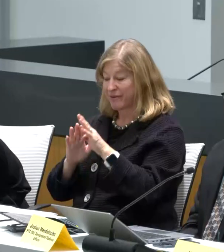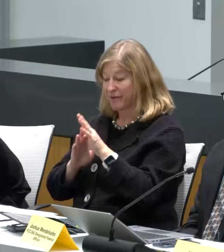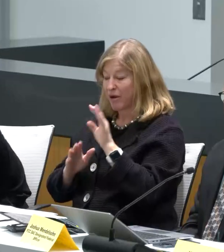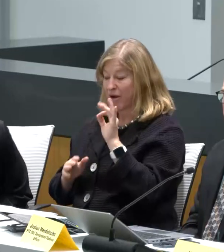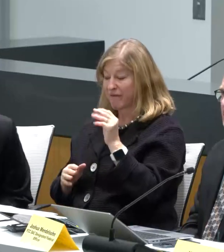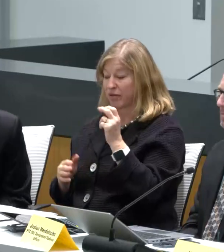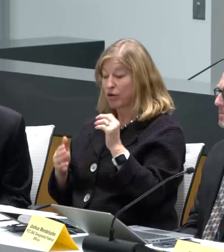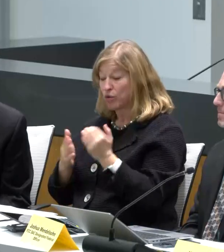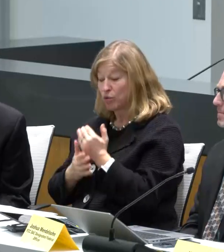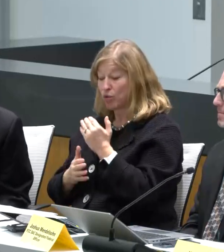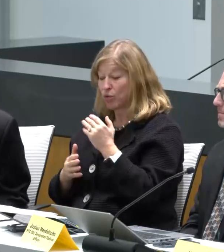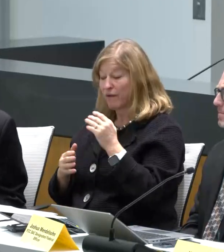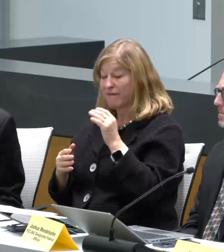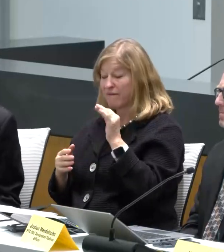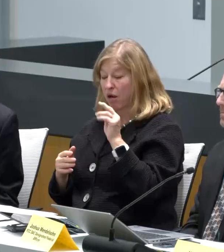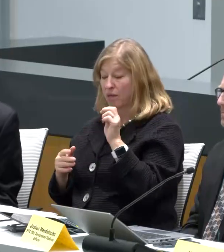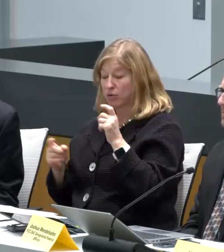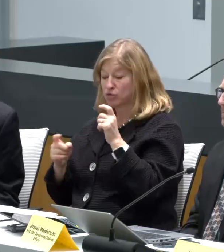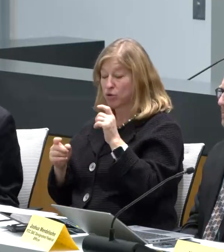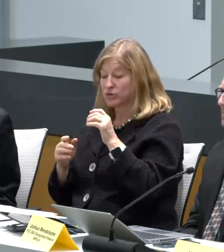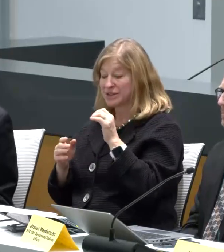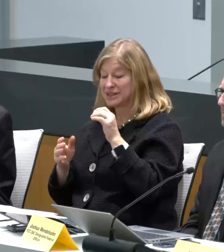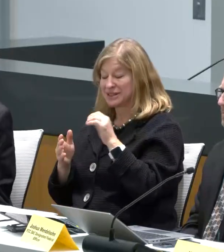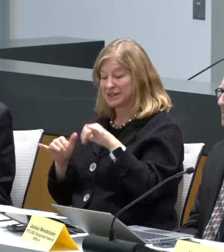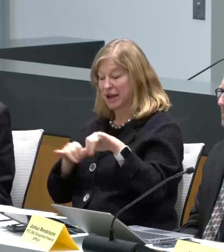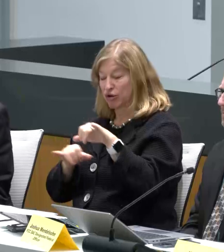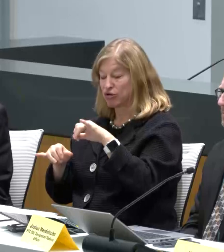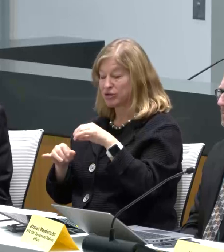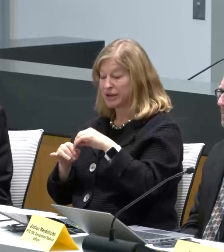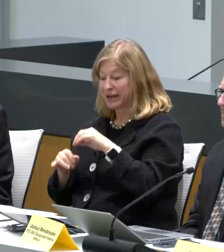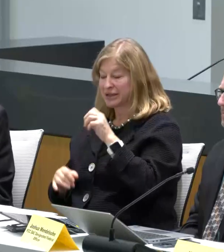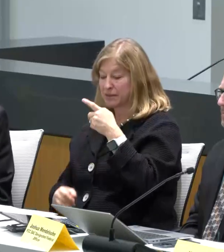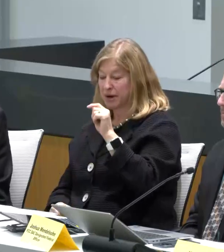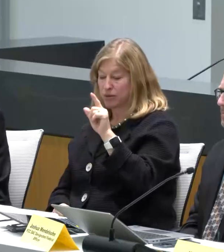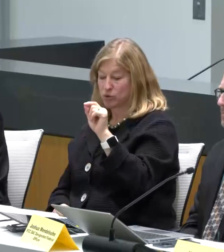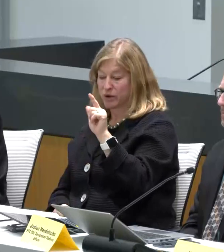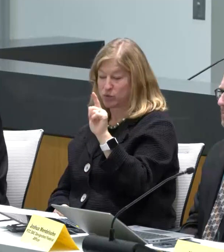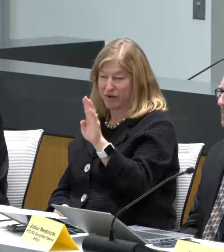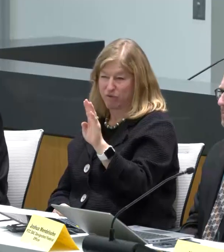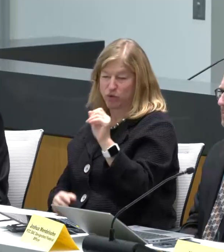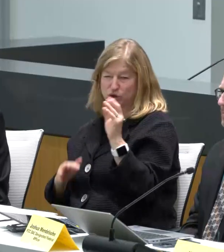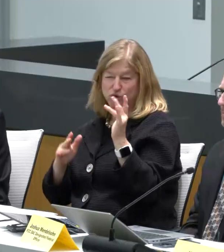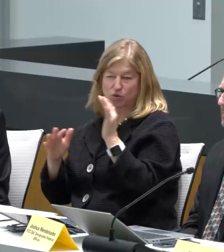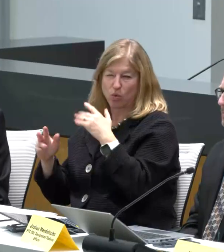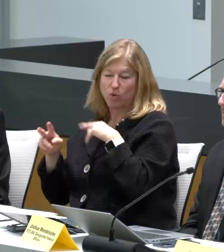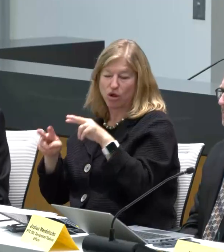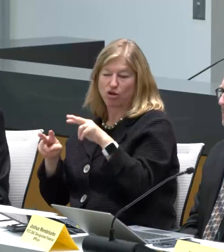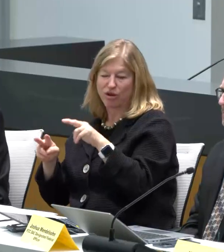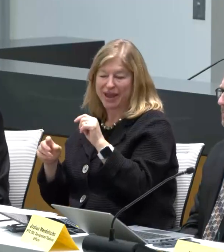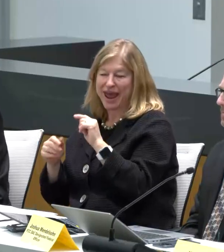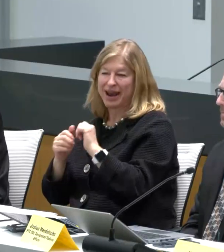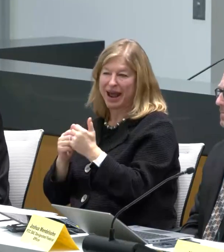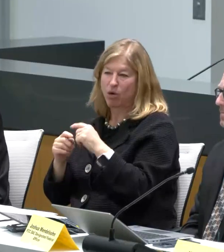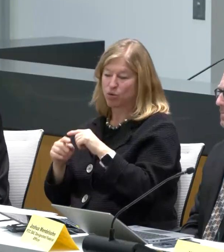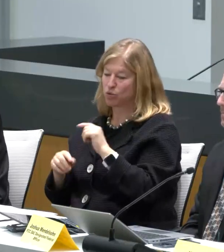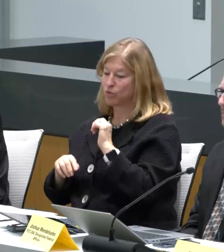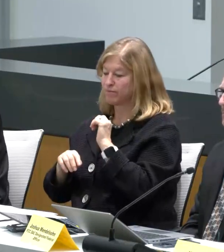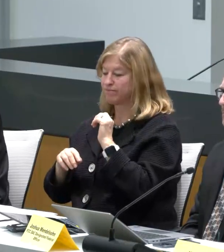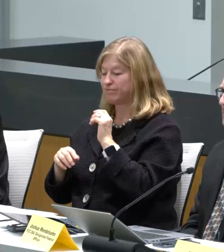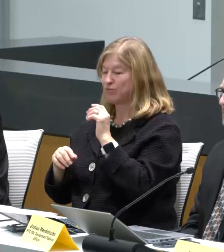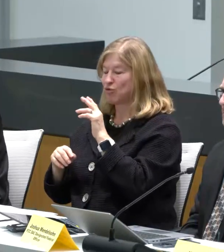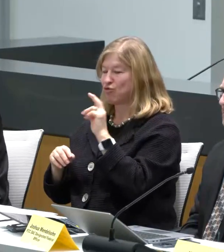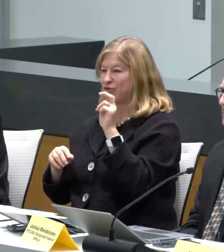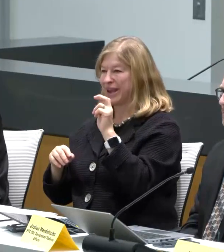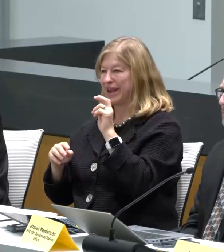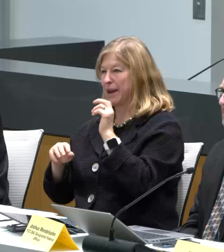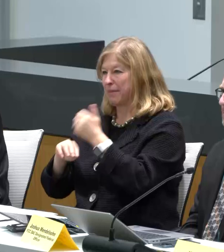sharing a report on the status of the development of new volume control standards coming in September